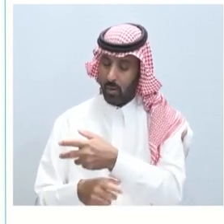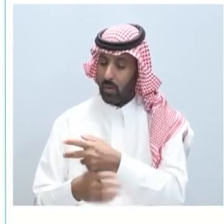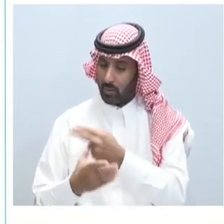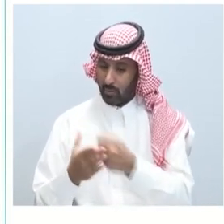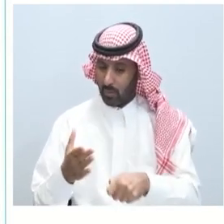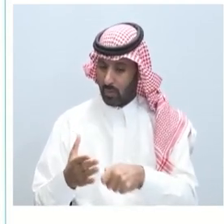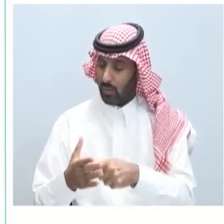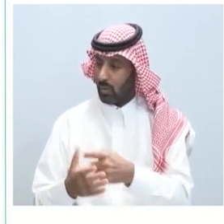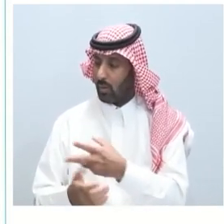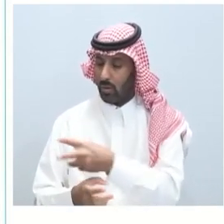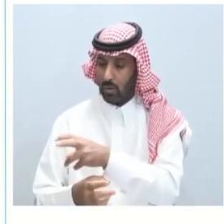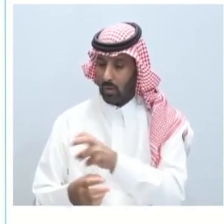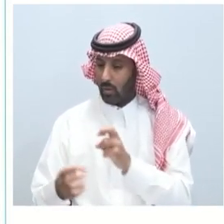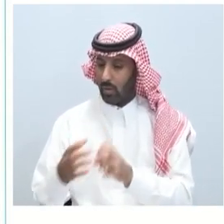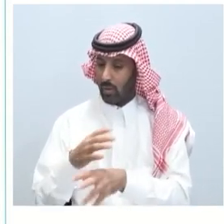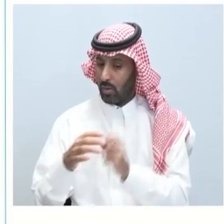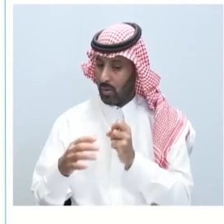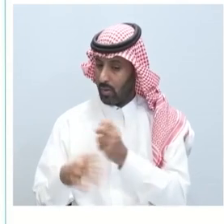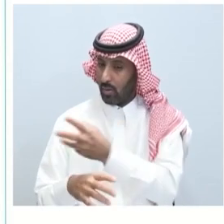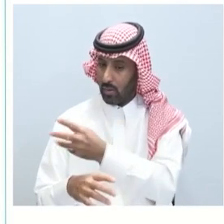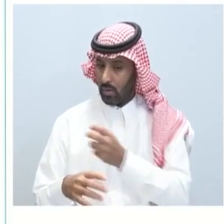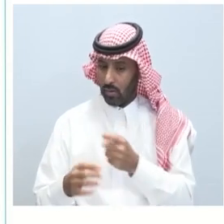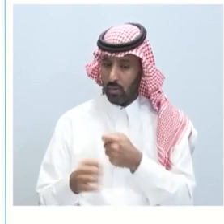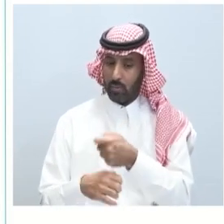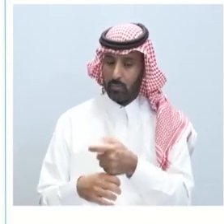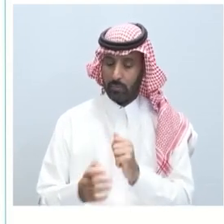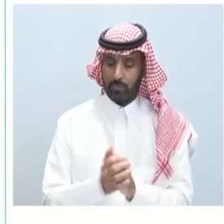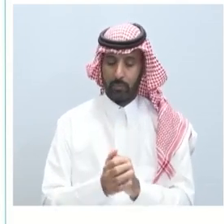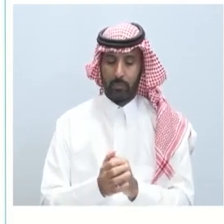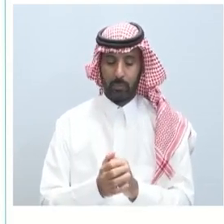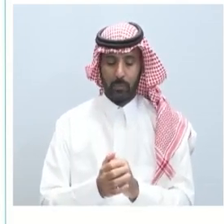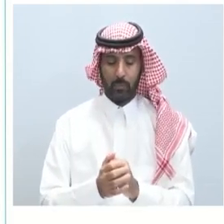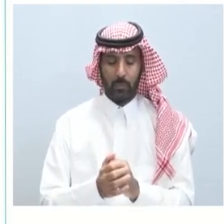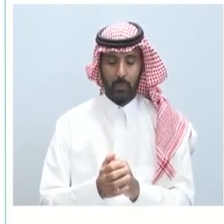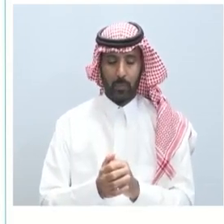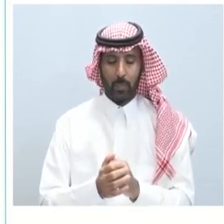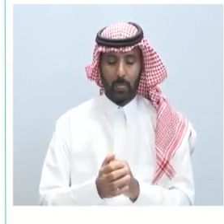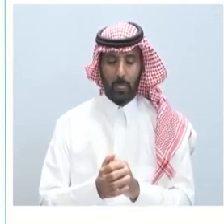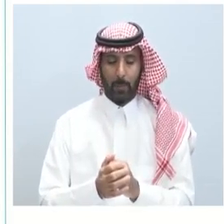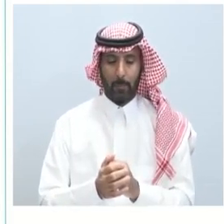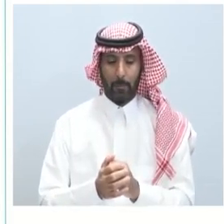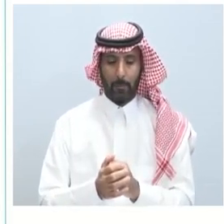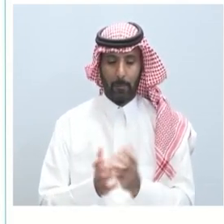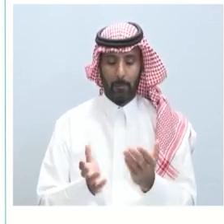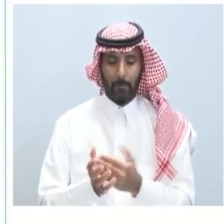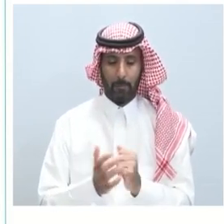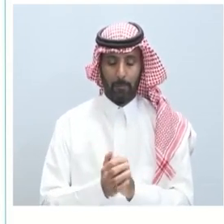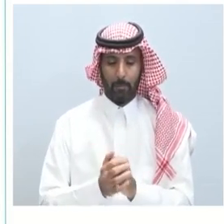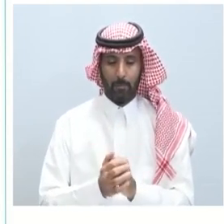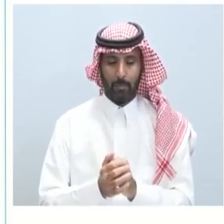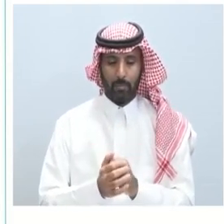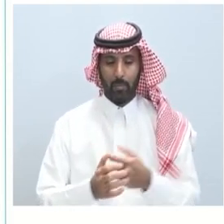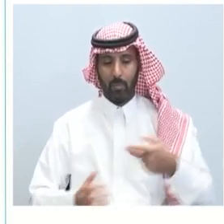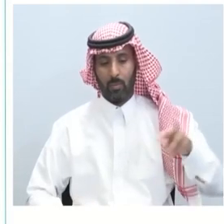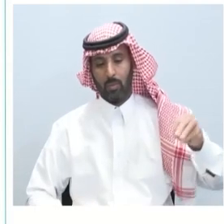People should feel that it's wrong to buy stolen goods. So, what do we say here? Yes,